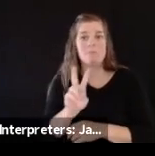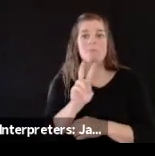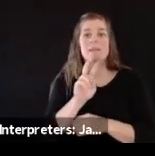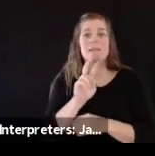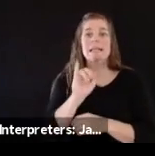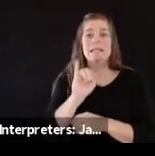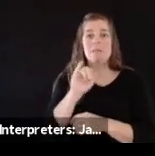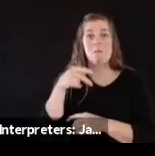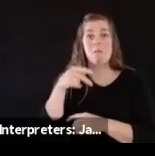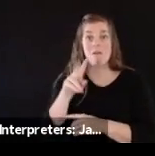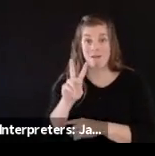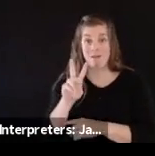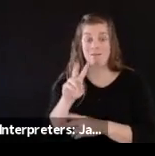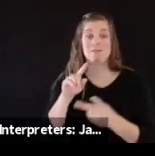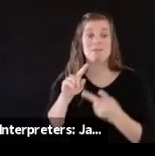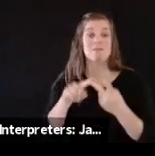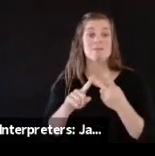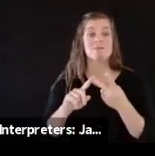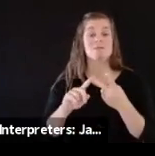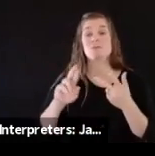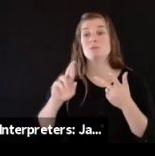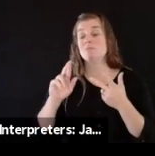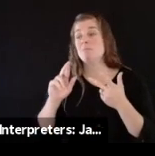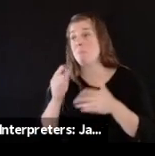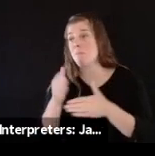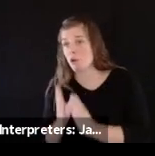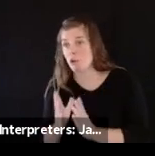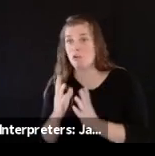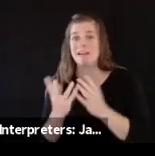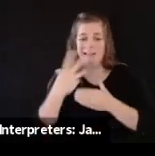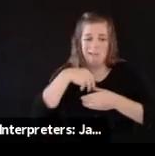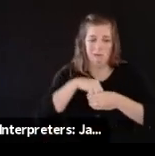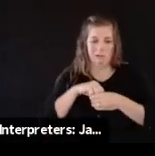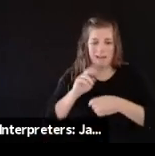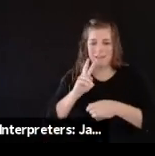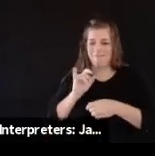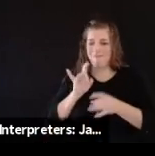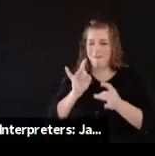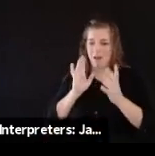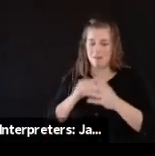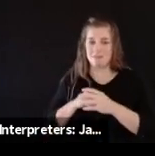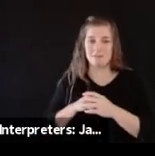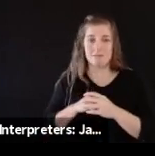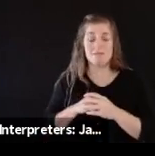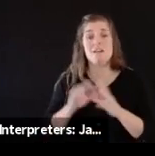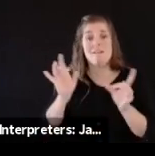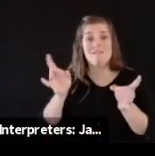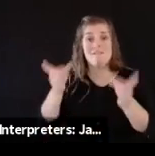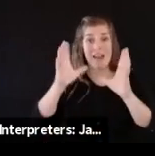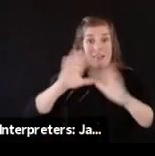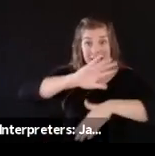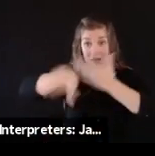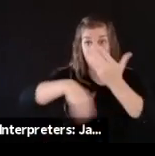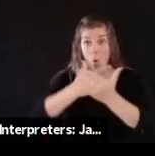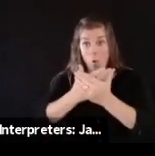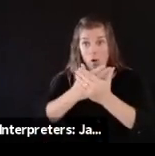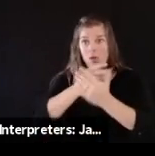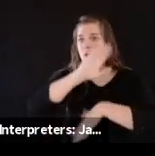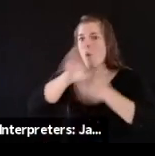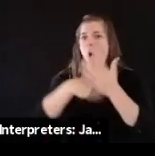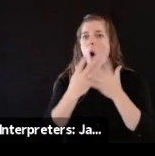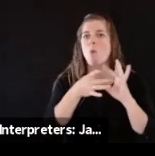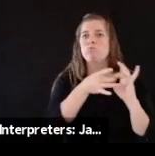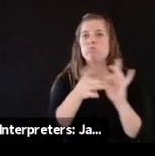violence, racial violence, systemic violence, internalized violence, violence as a whole is connected. That they,